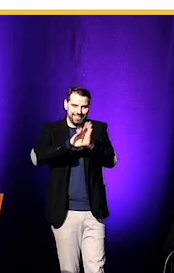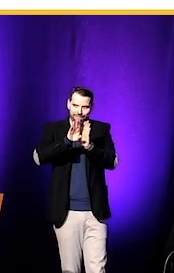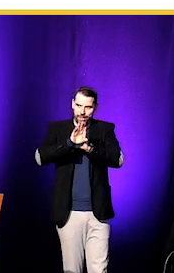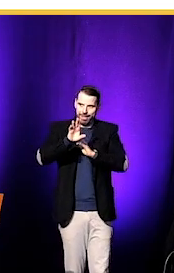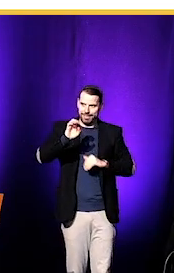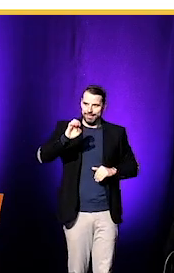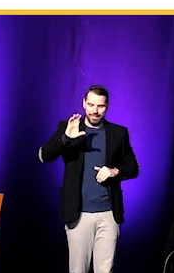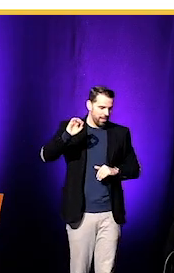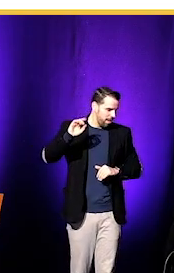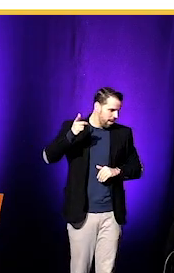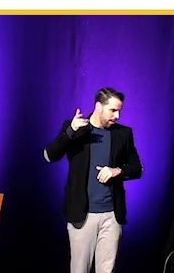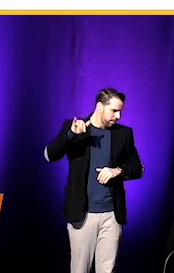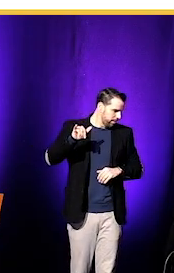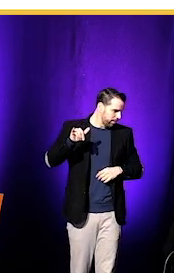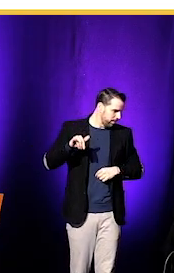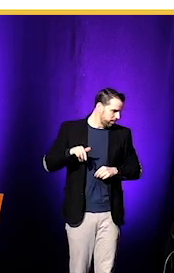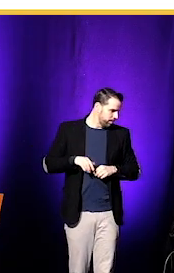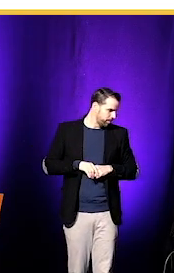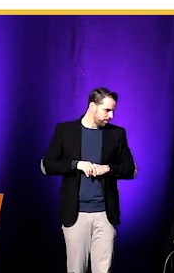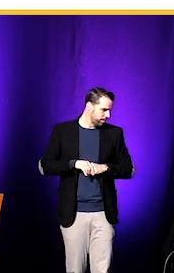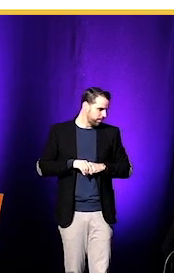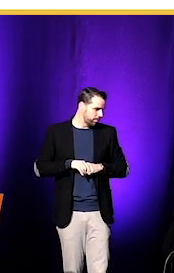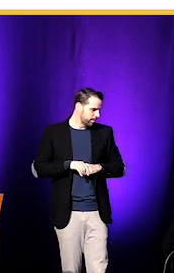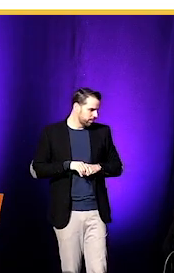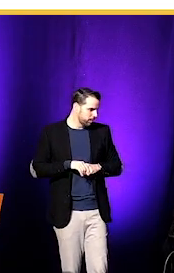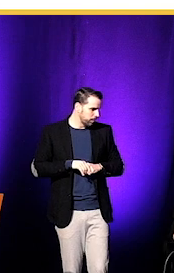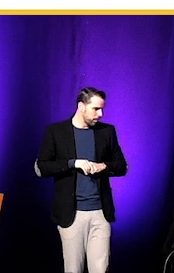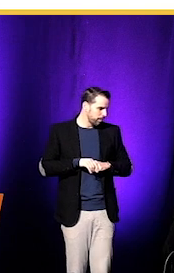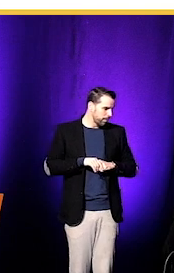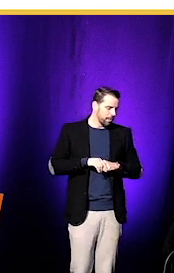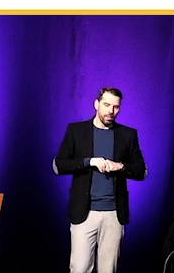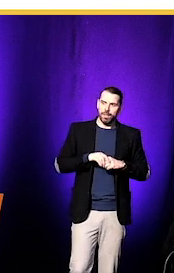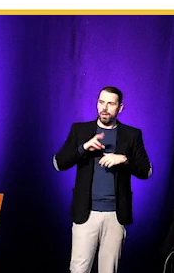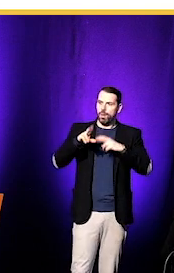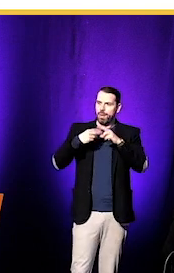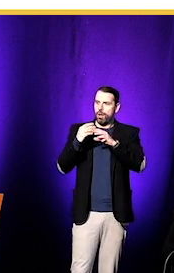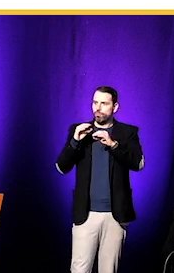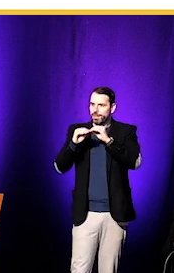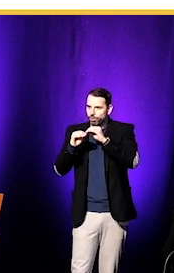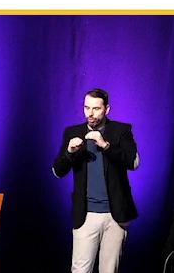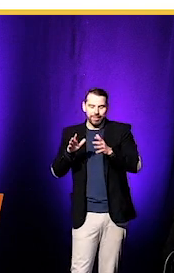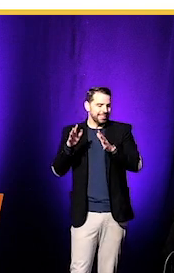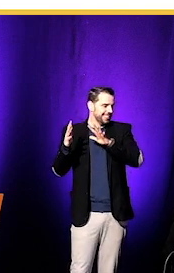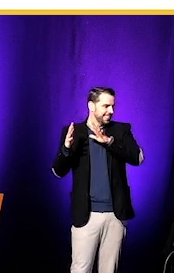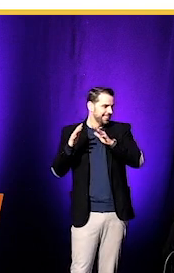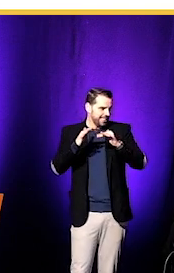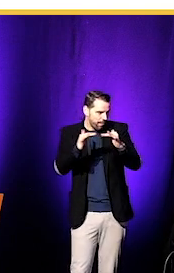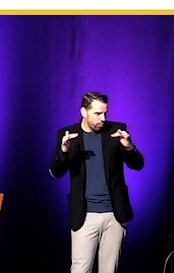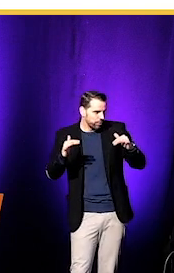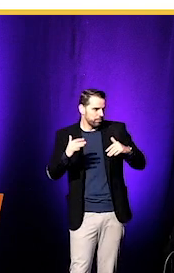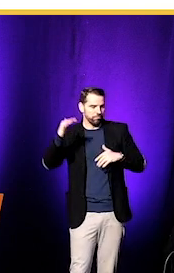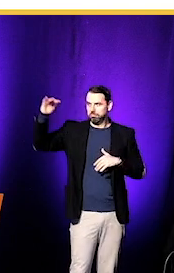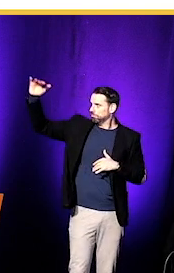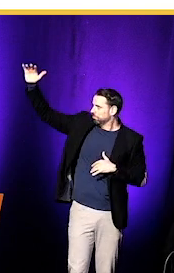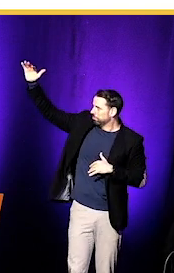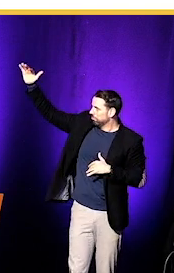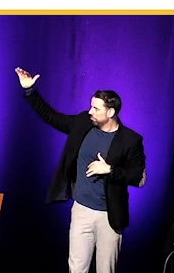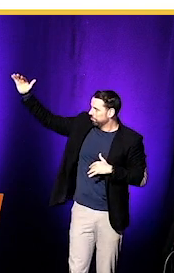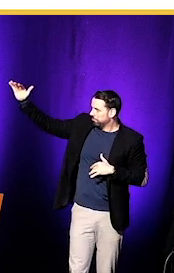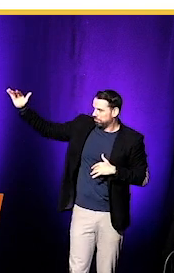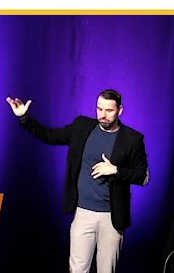decades of social design-based work in which historicity, remediation, diversity, transformability, resilience, prolepsis,